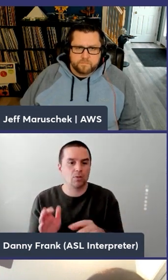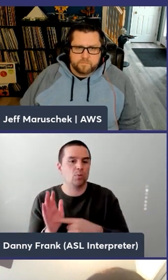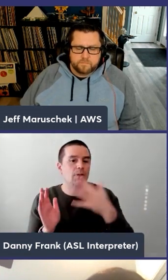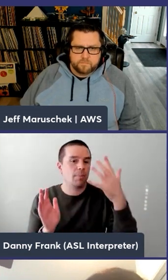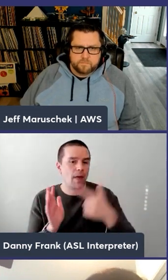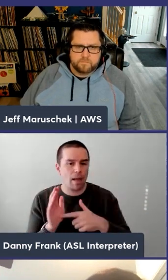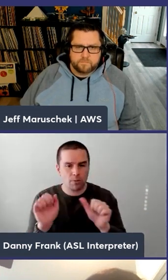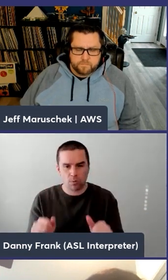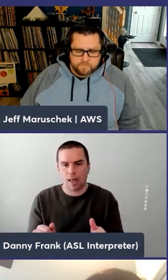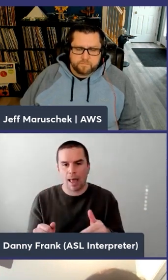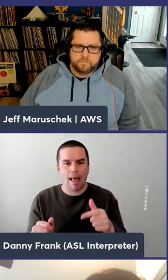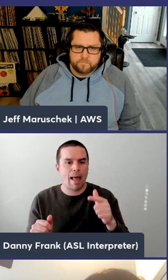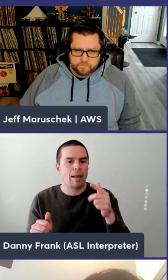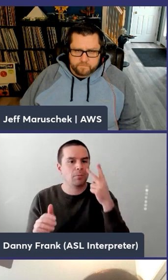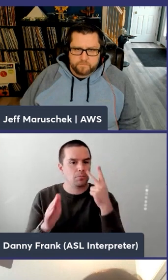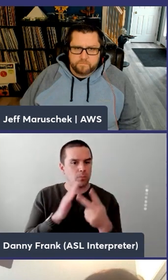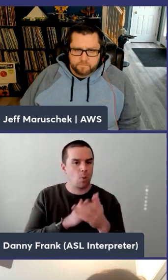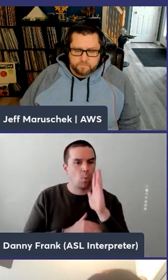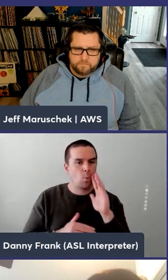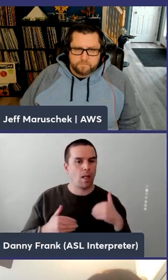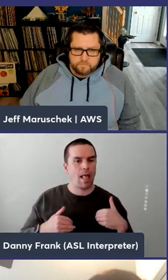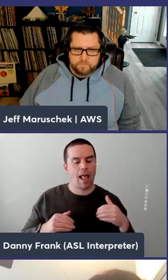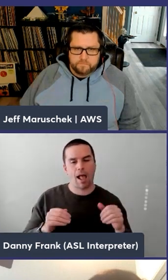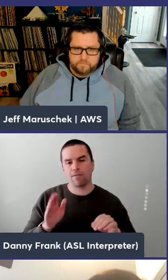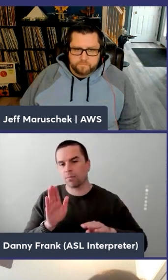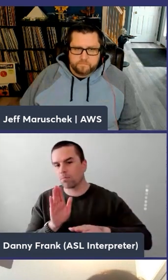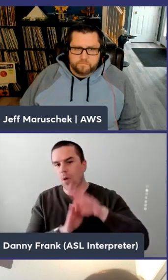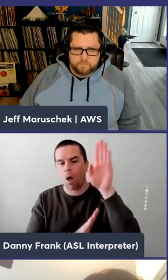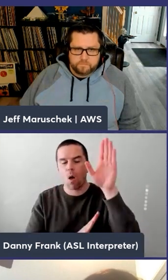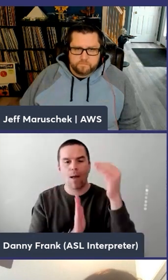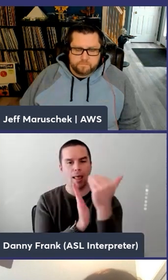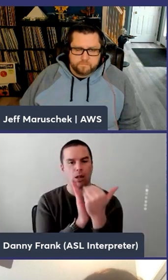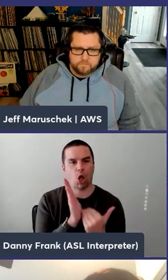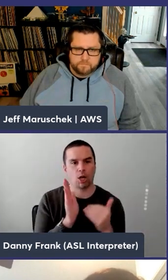in logging activities, and that will start impacting your indexing